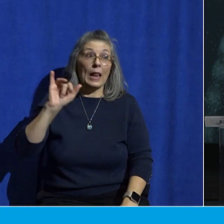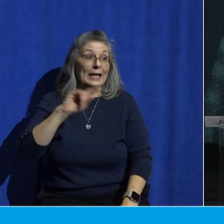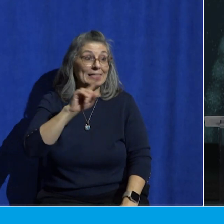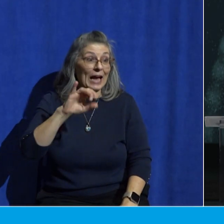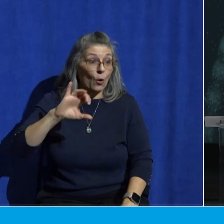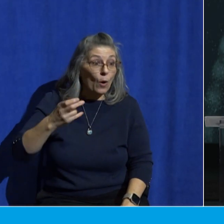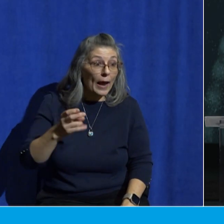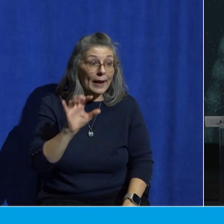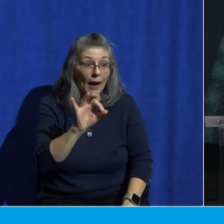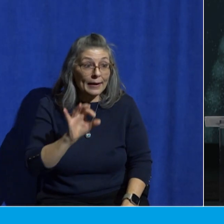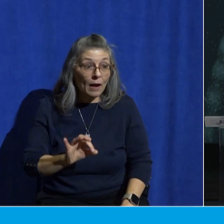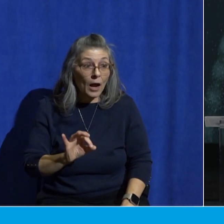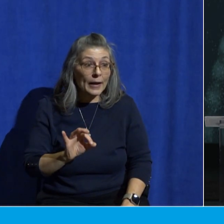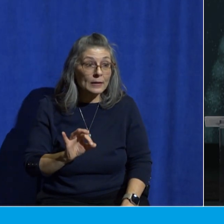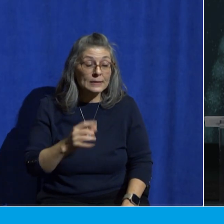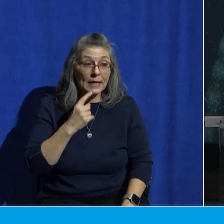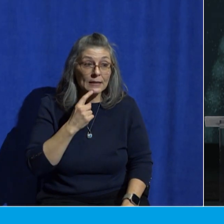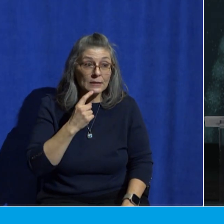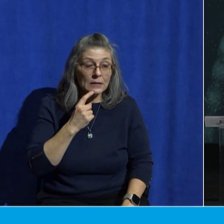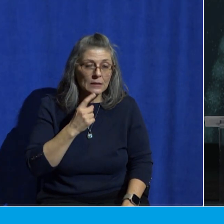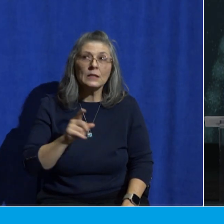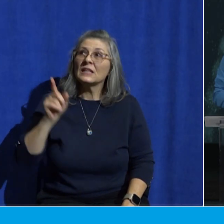9:9, humble.